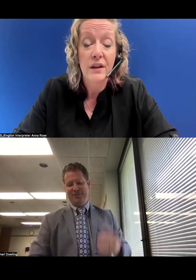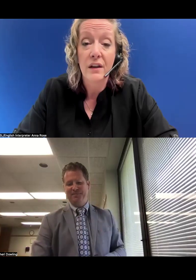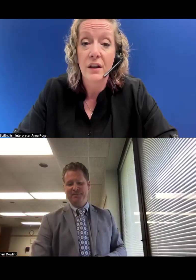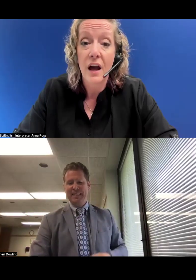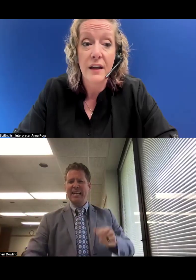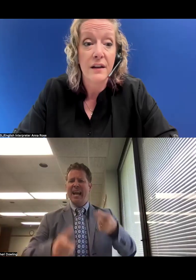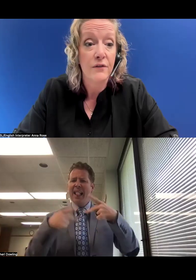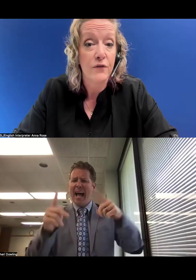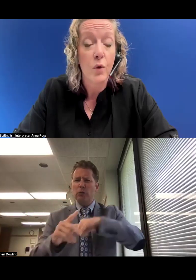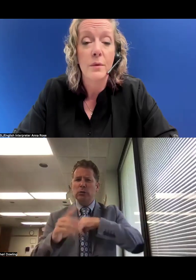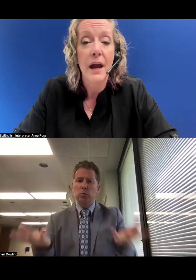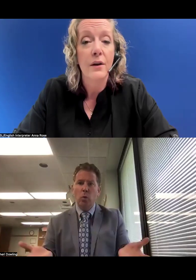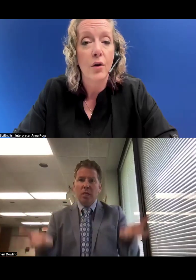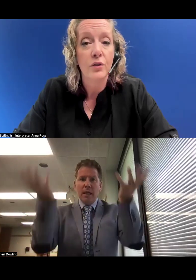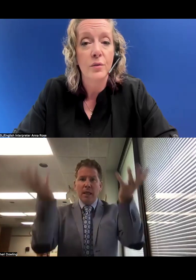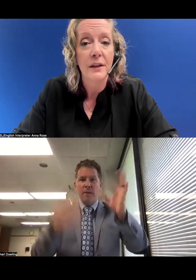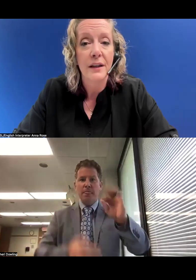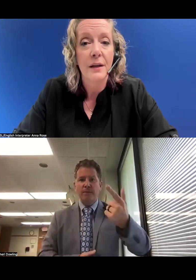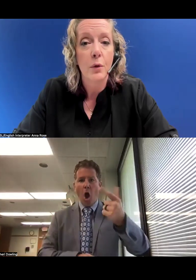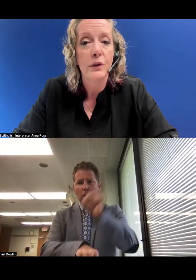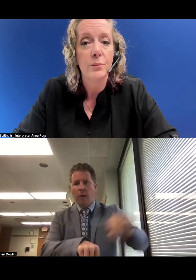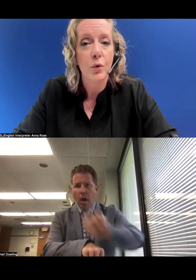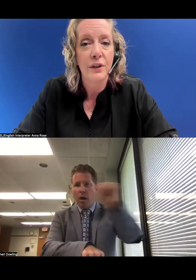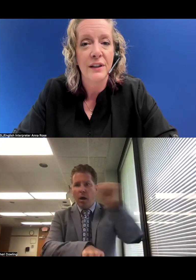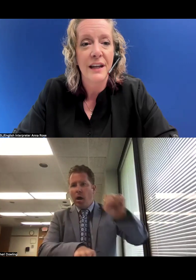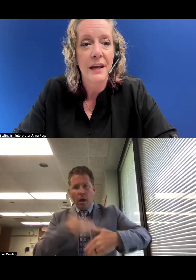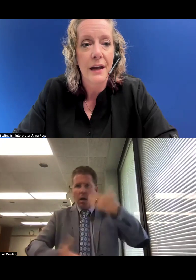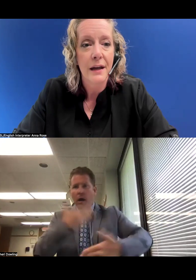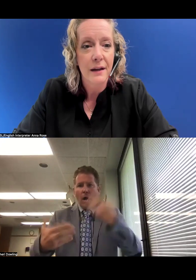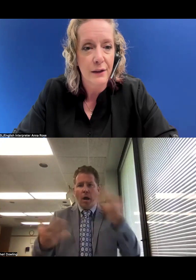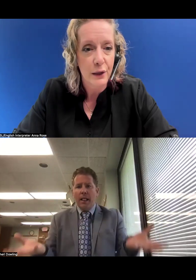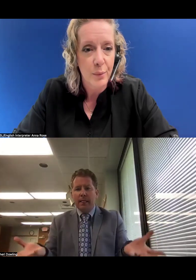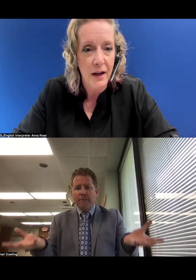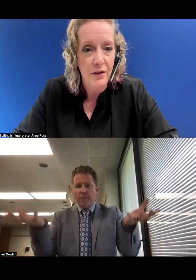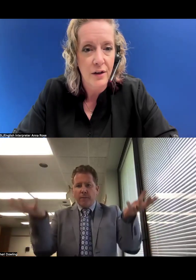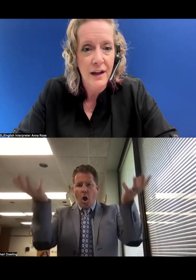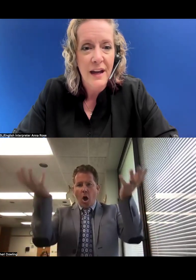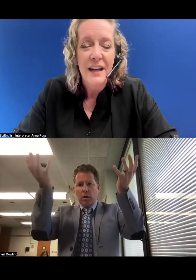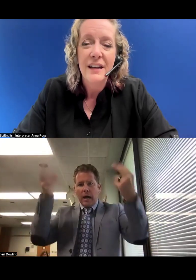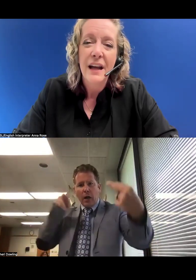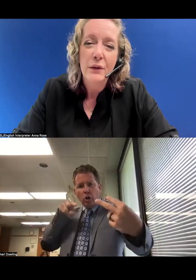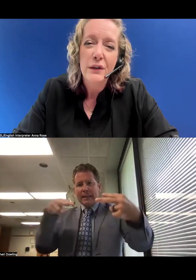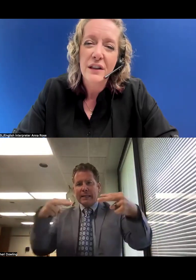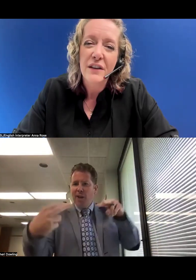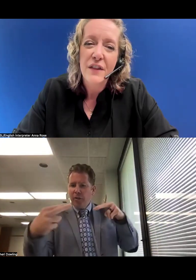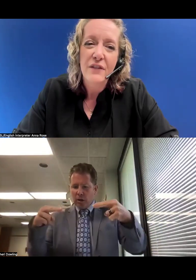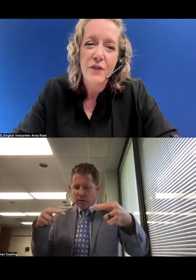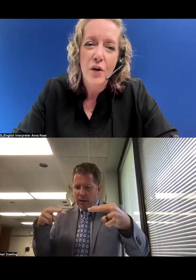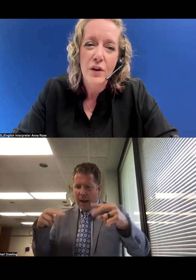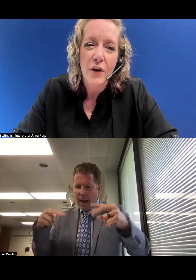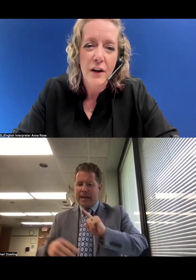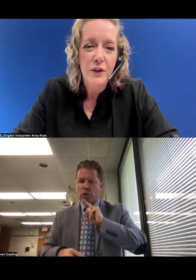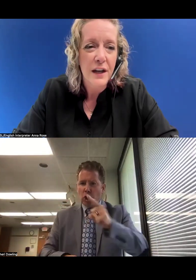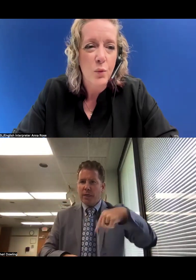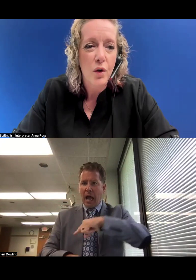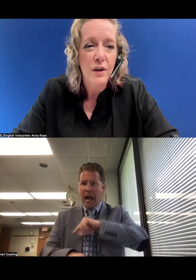we stay aligned, informed, and ultimately, and most importantly, inspired. It allows us to lift that fog